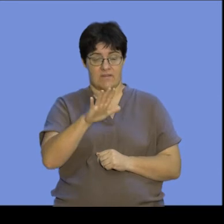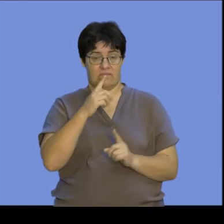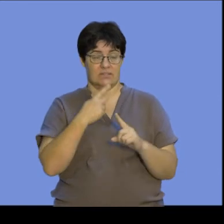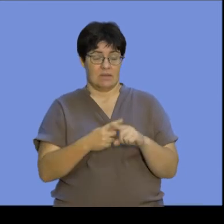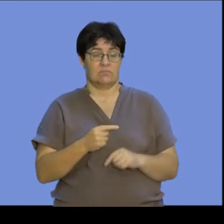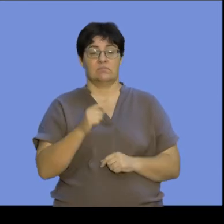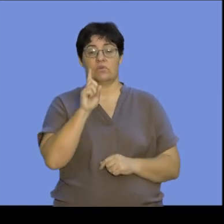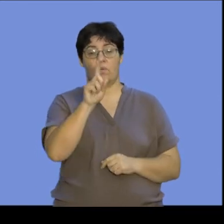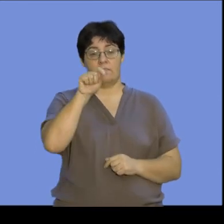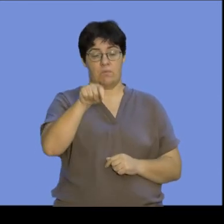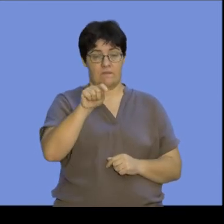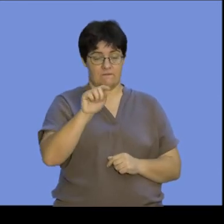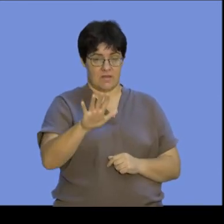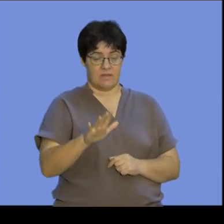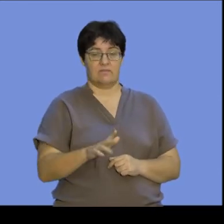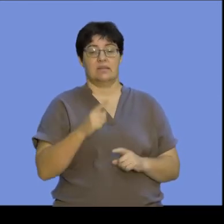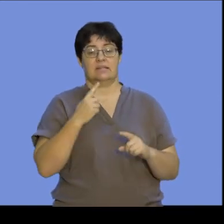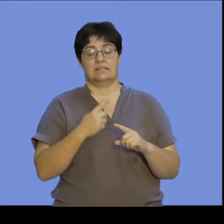1.5 times